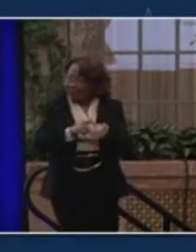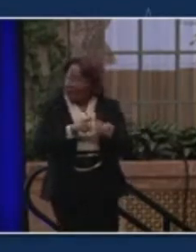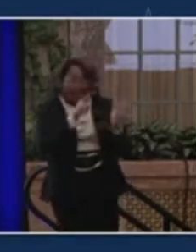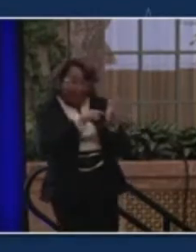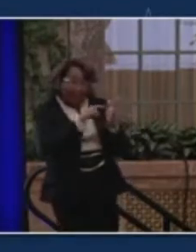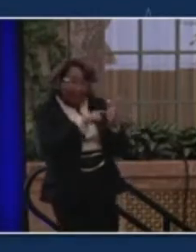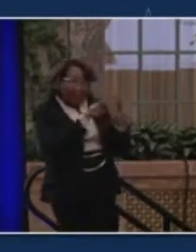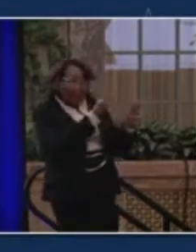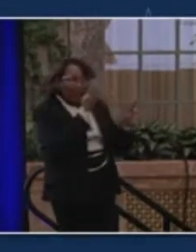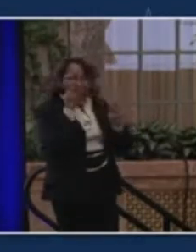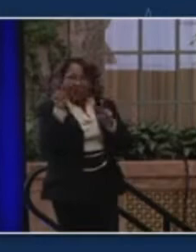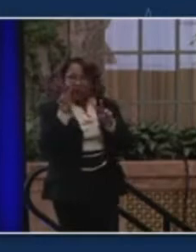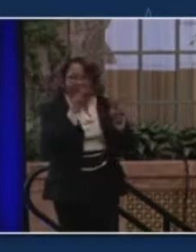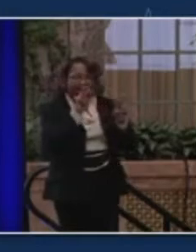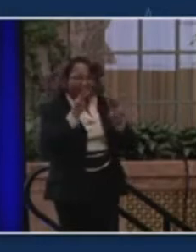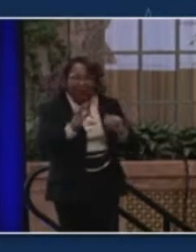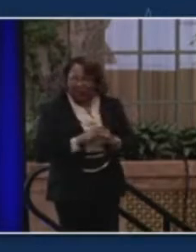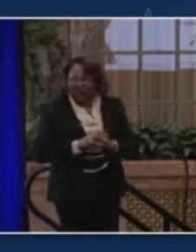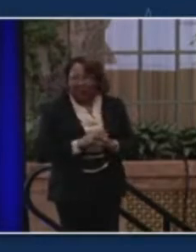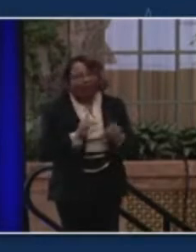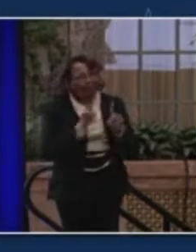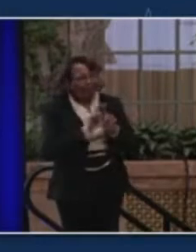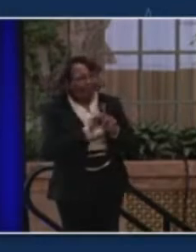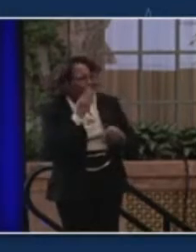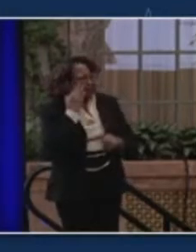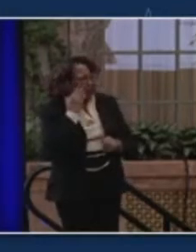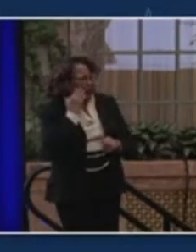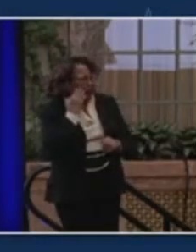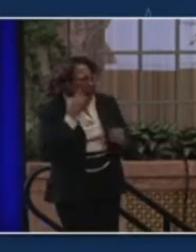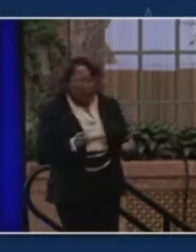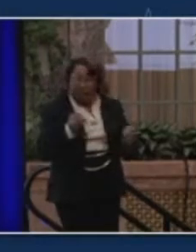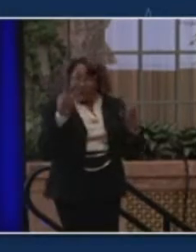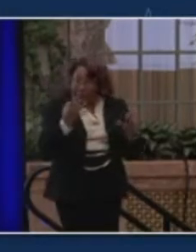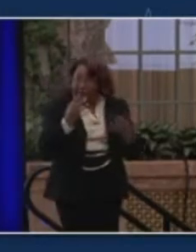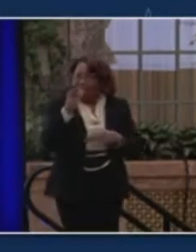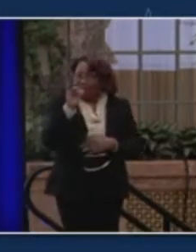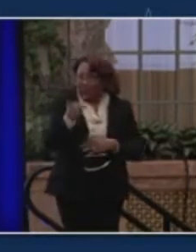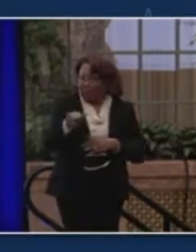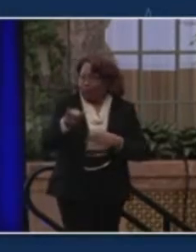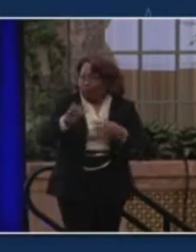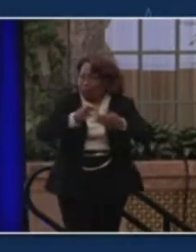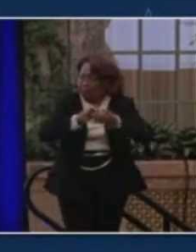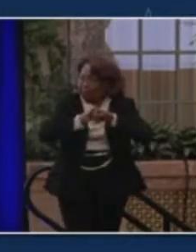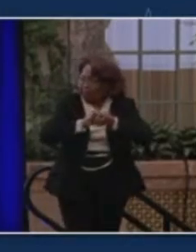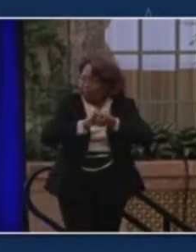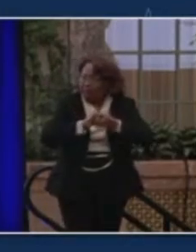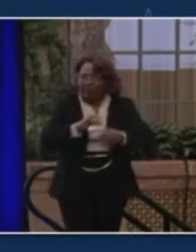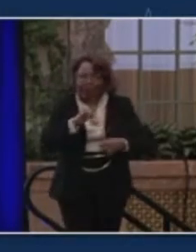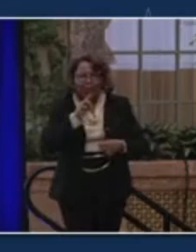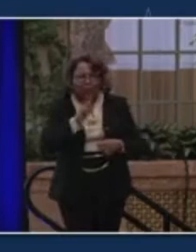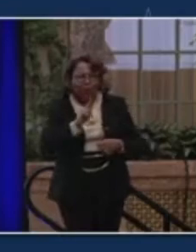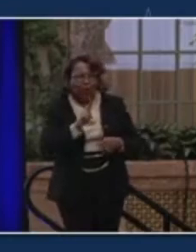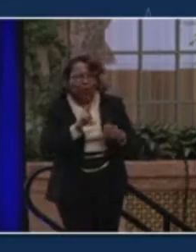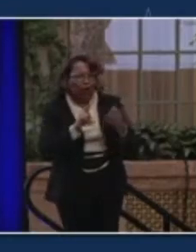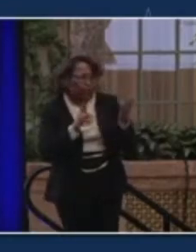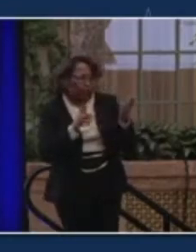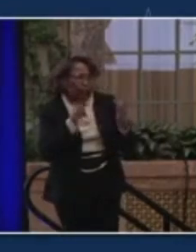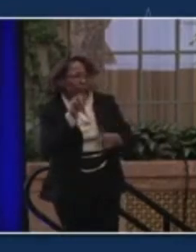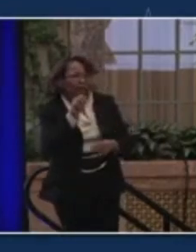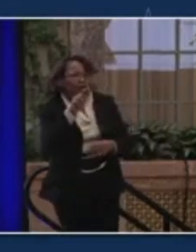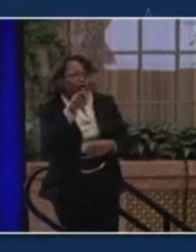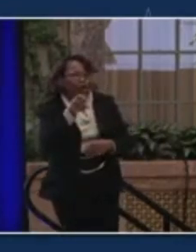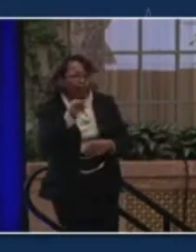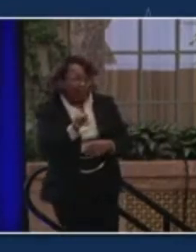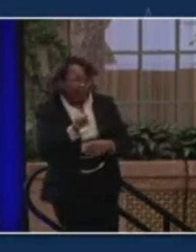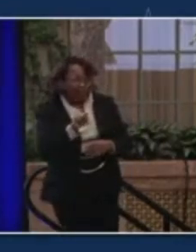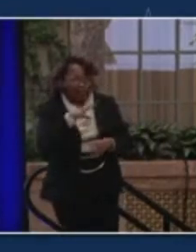them. As you know, so many of those coalitions are the minorities in our communities. And